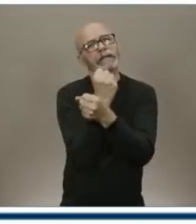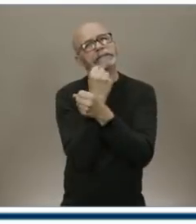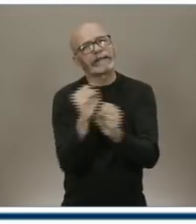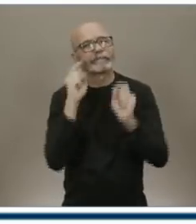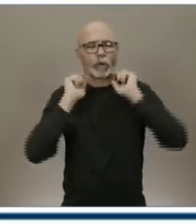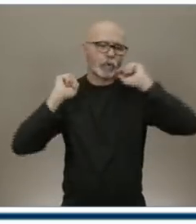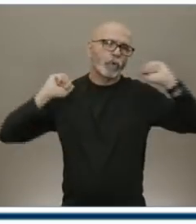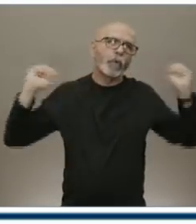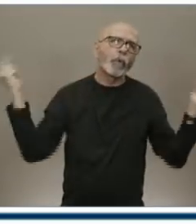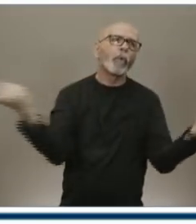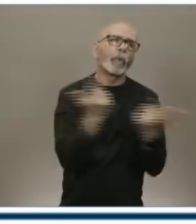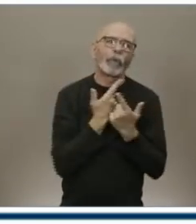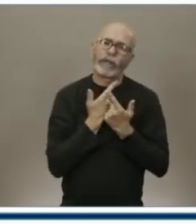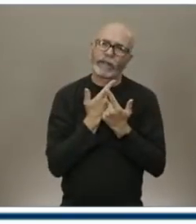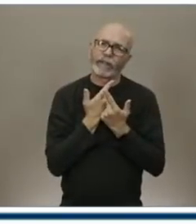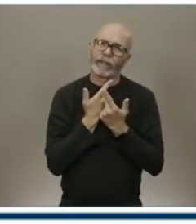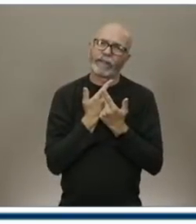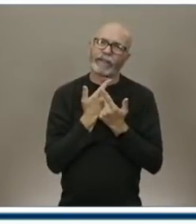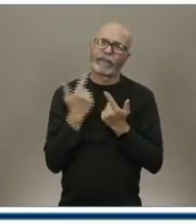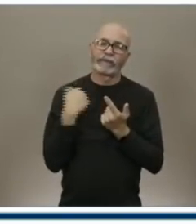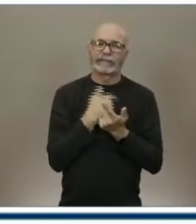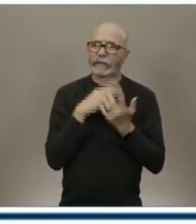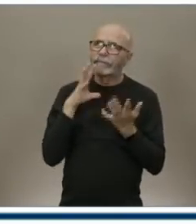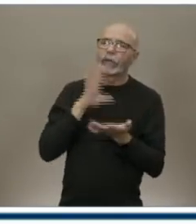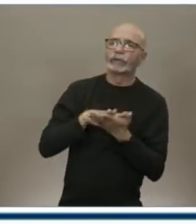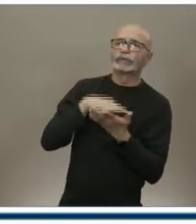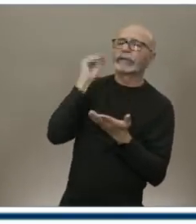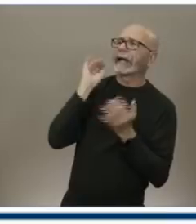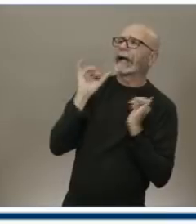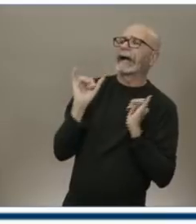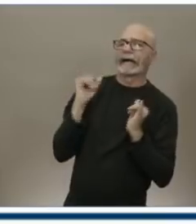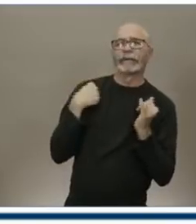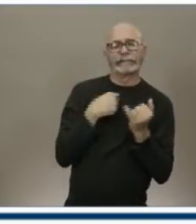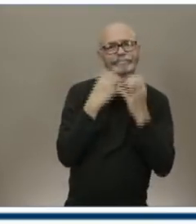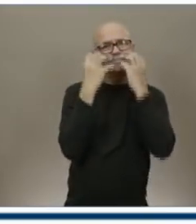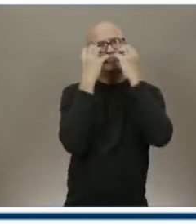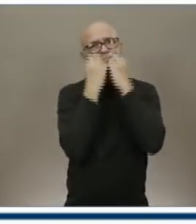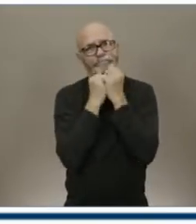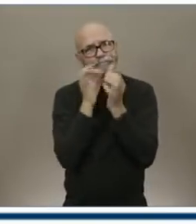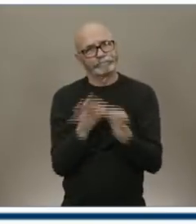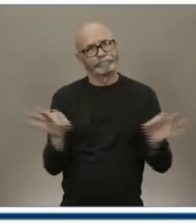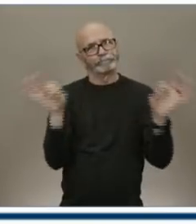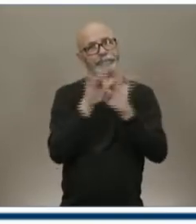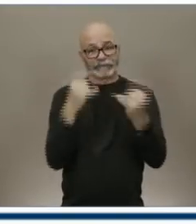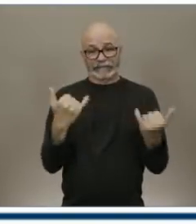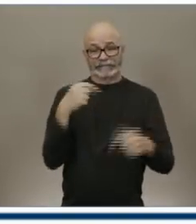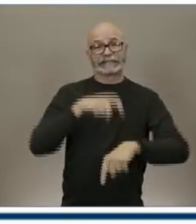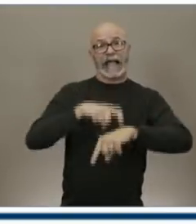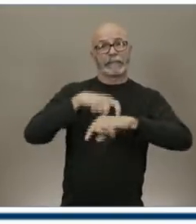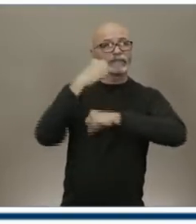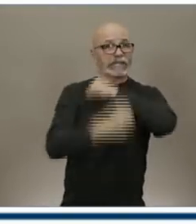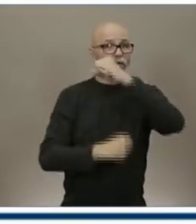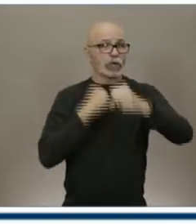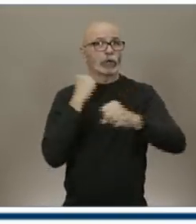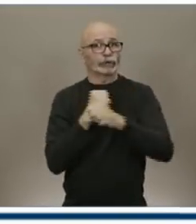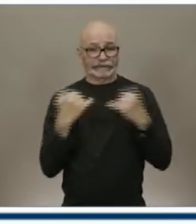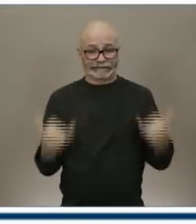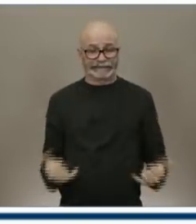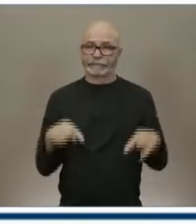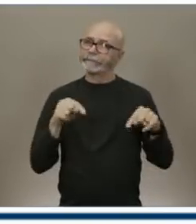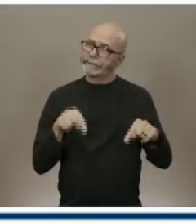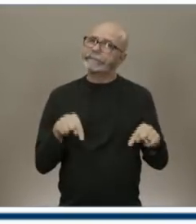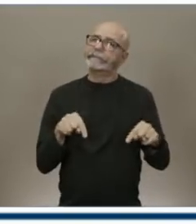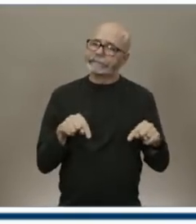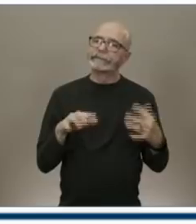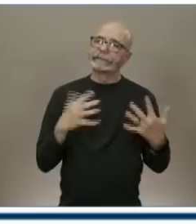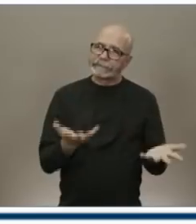relearn what is really at the core of this time of year. So the impact of the pandemic does run deep, and I